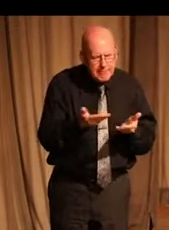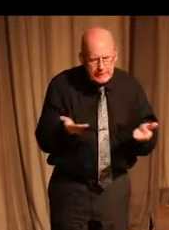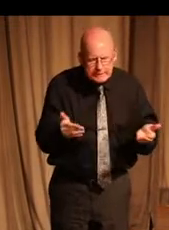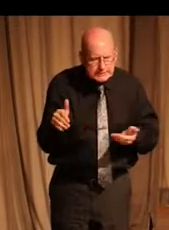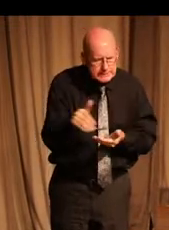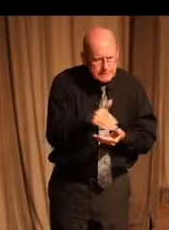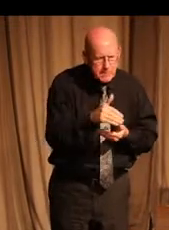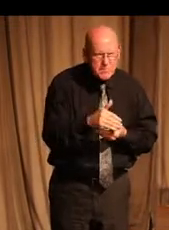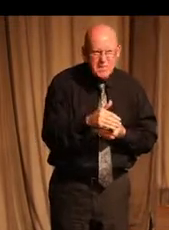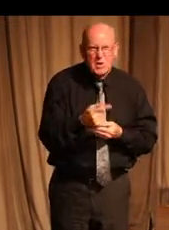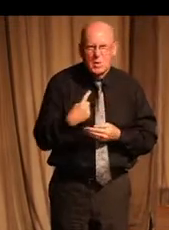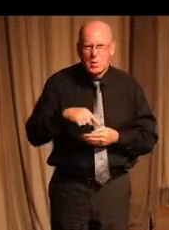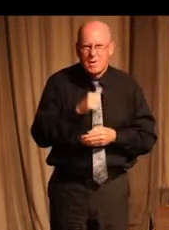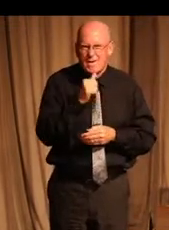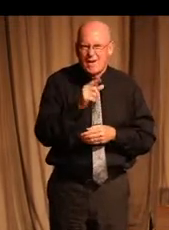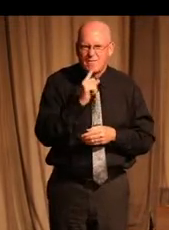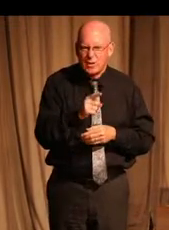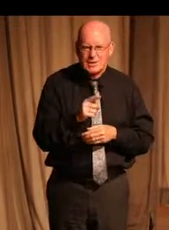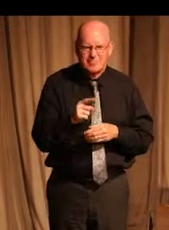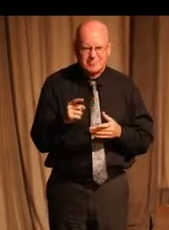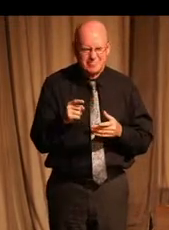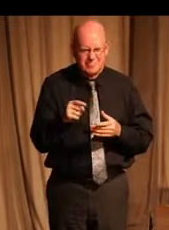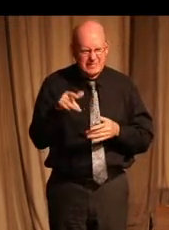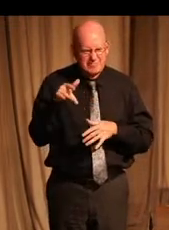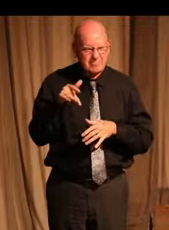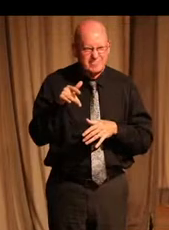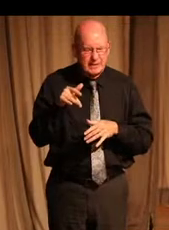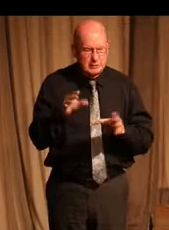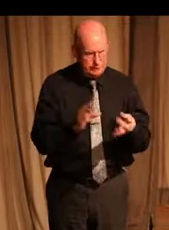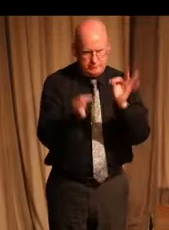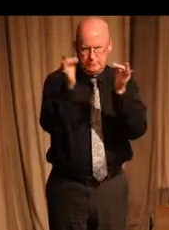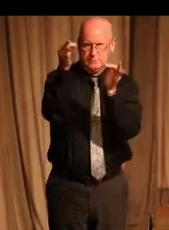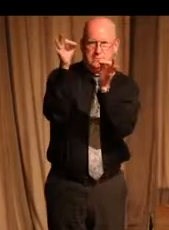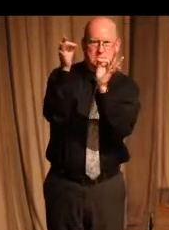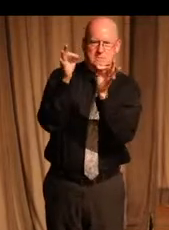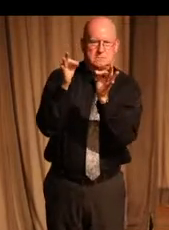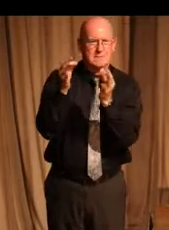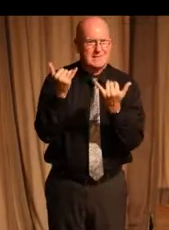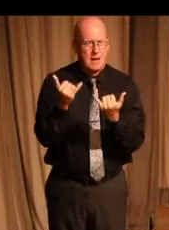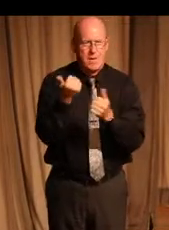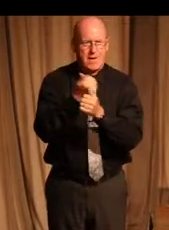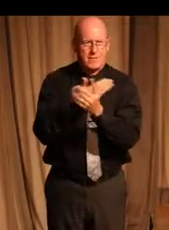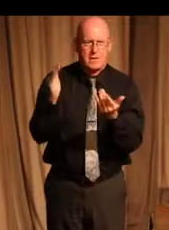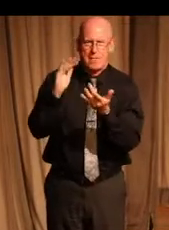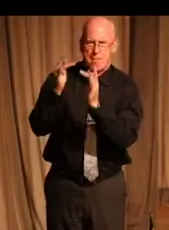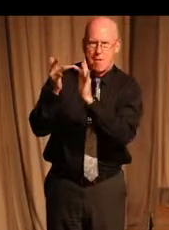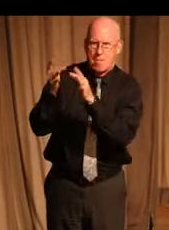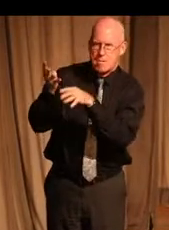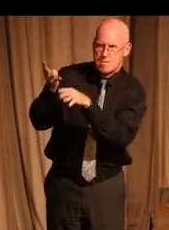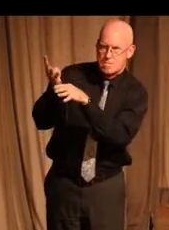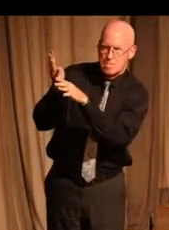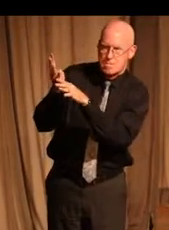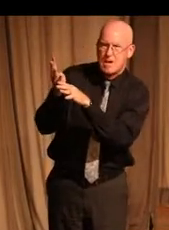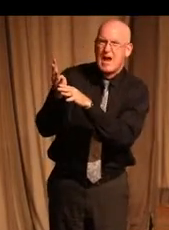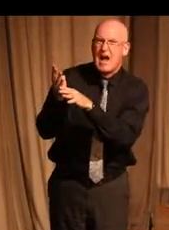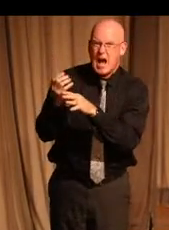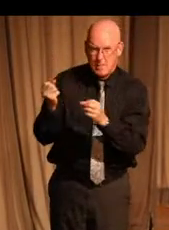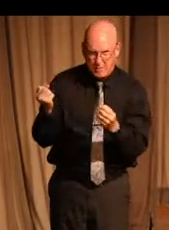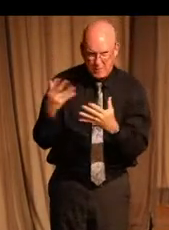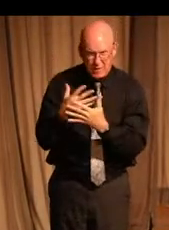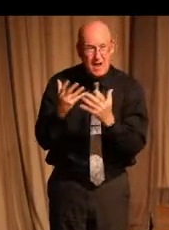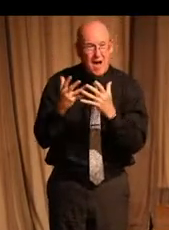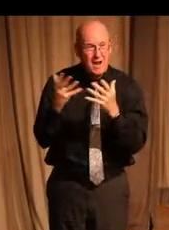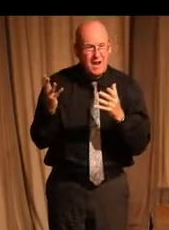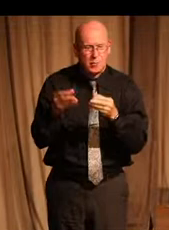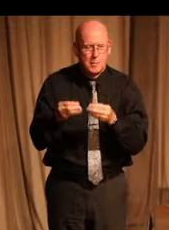very tactile and physical in that way because so many things are digital. So I think I fear a lot will be lost if we don't